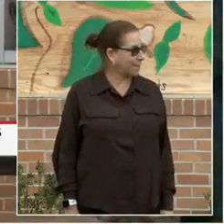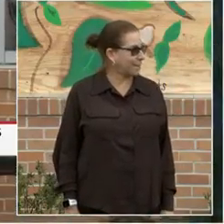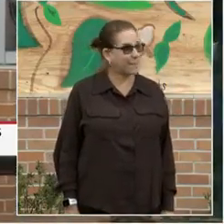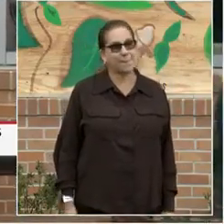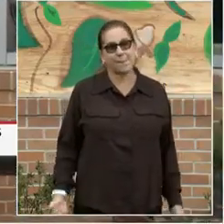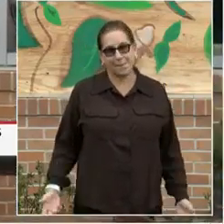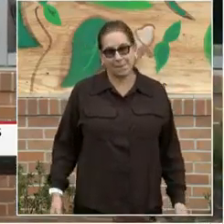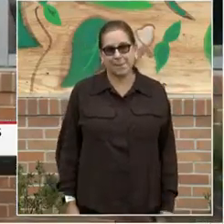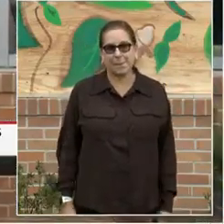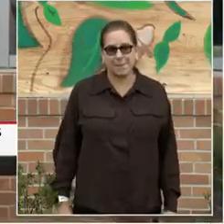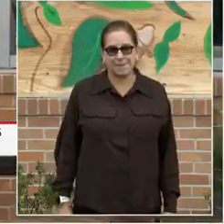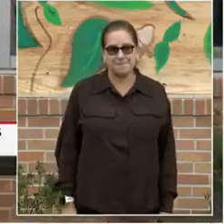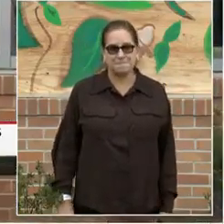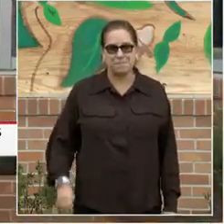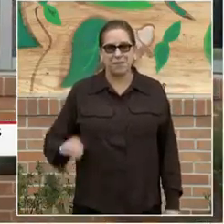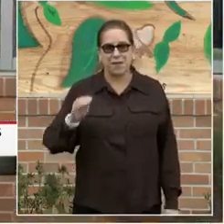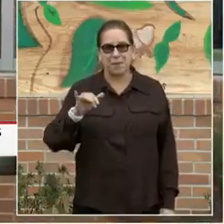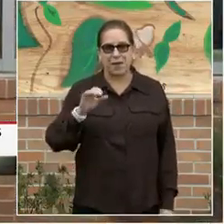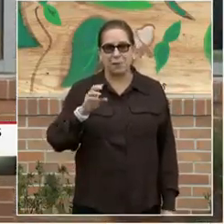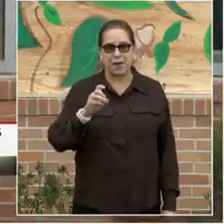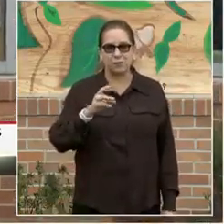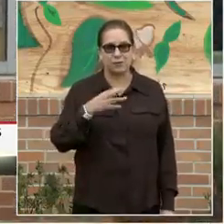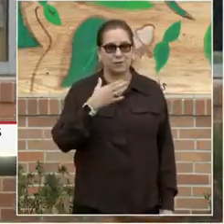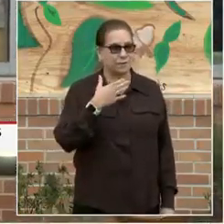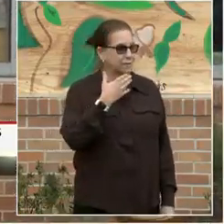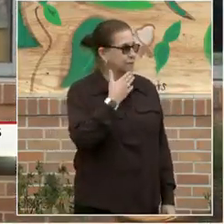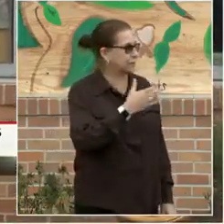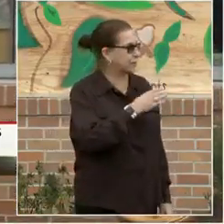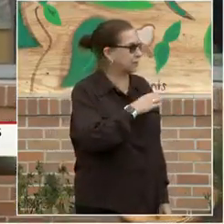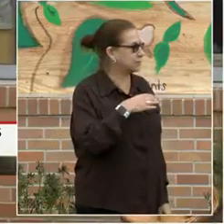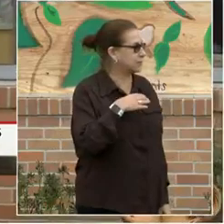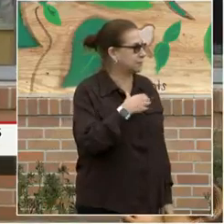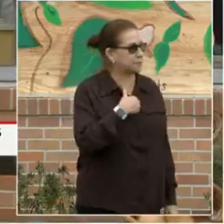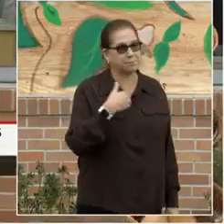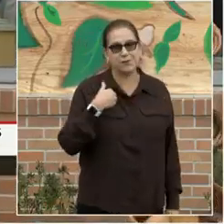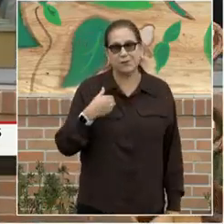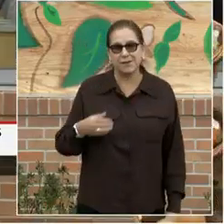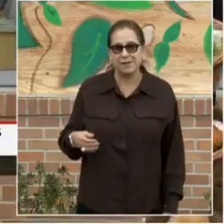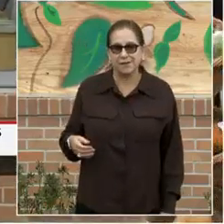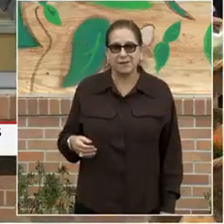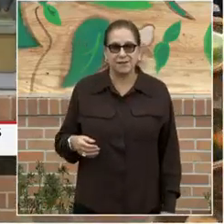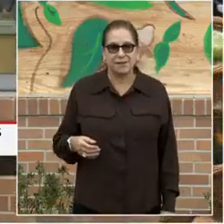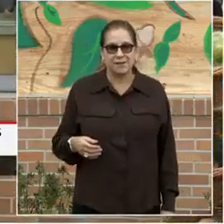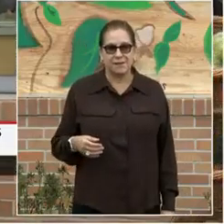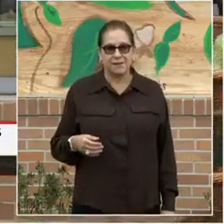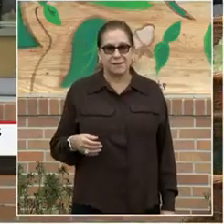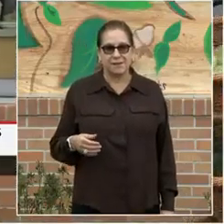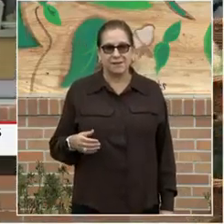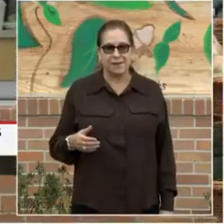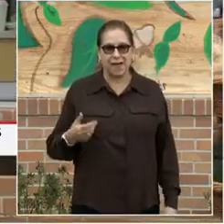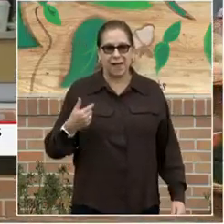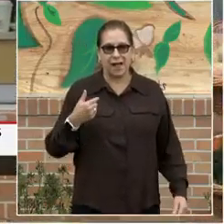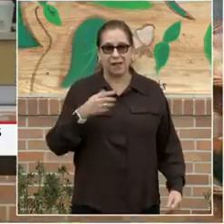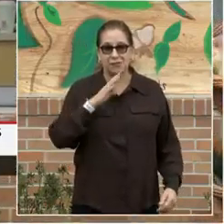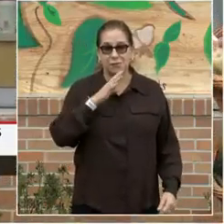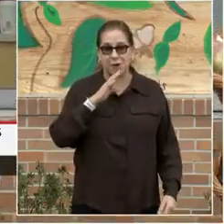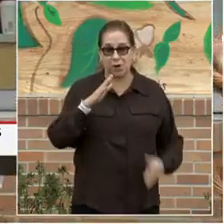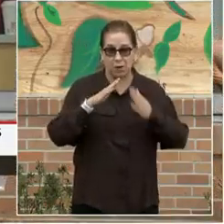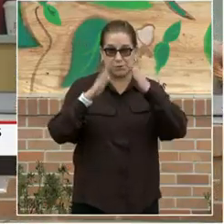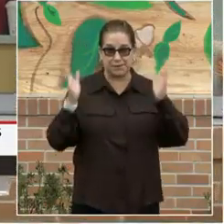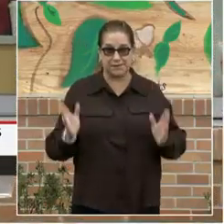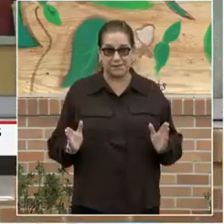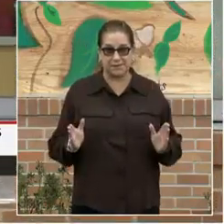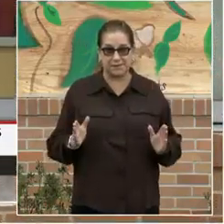you, Mayor Bowser. Thank you, Councilmember White. And is Bellevue in the house?